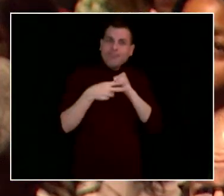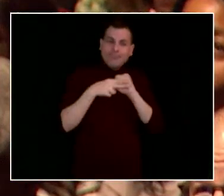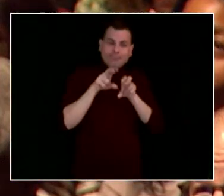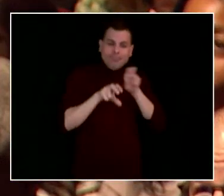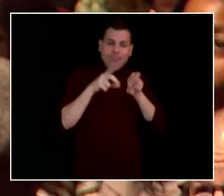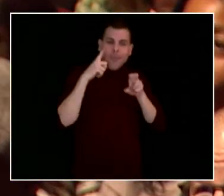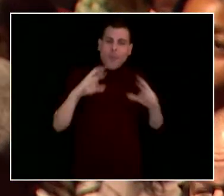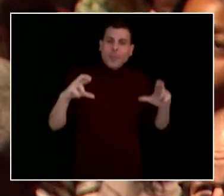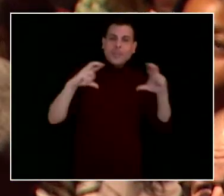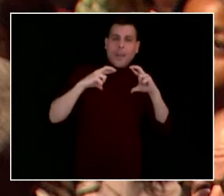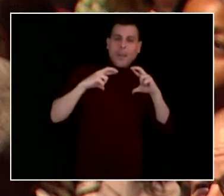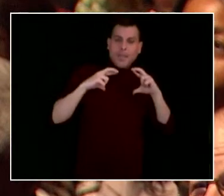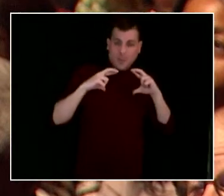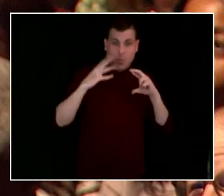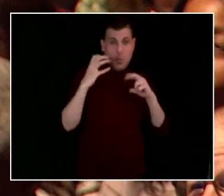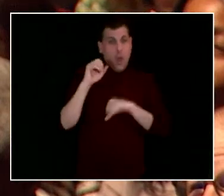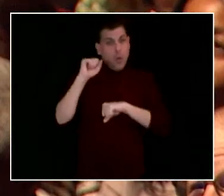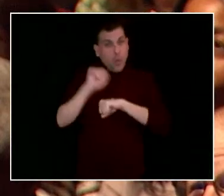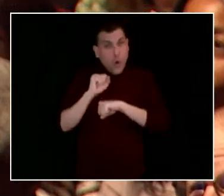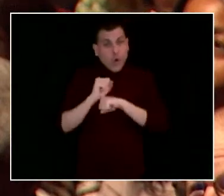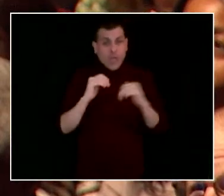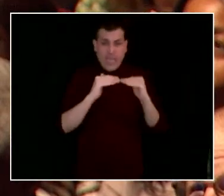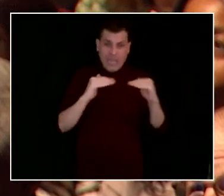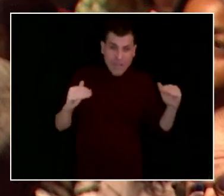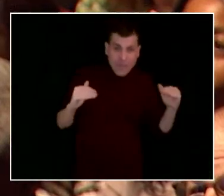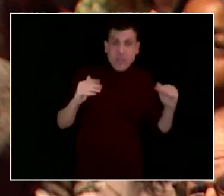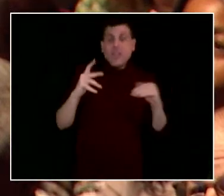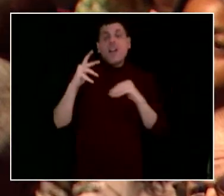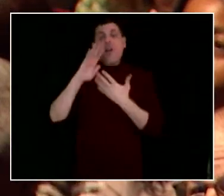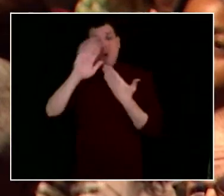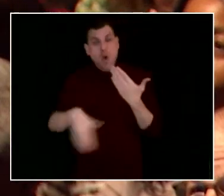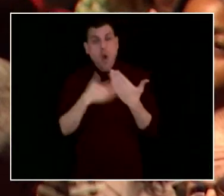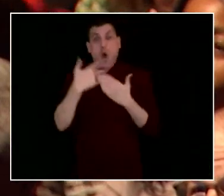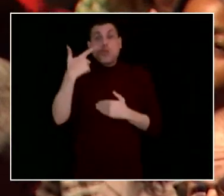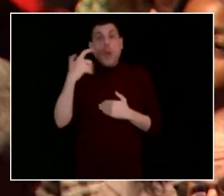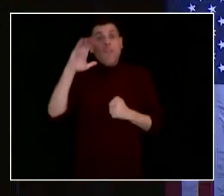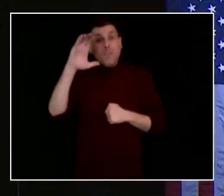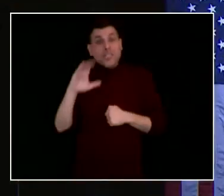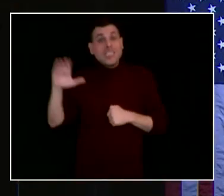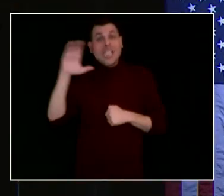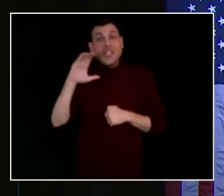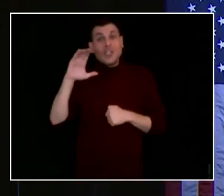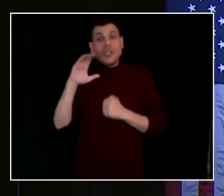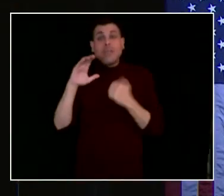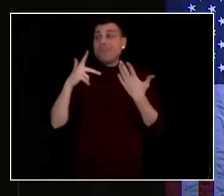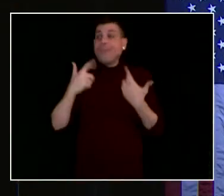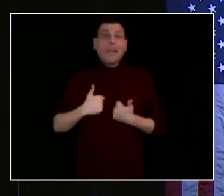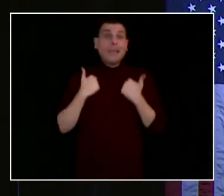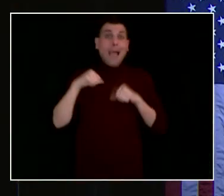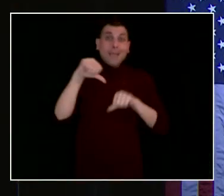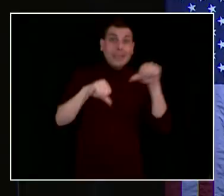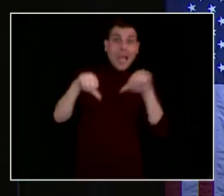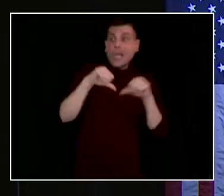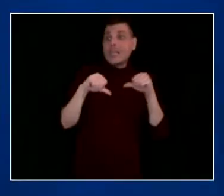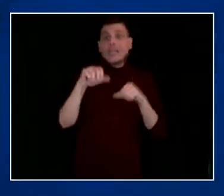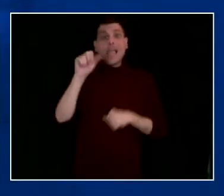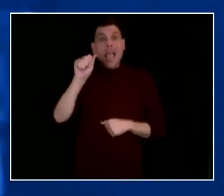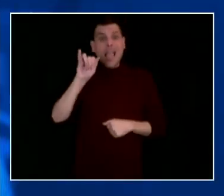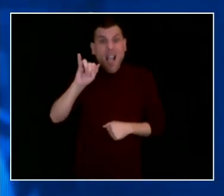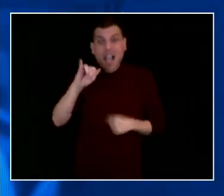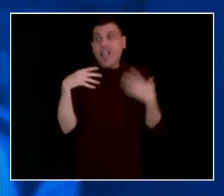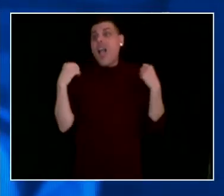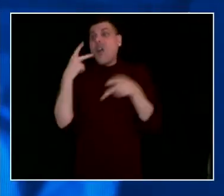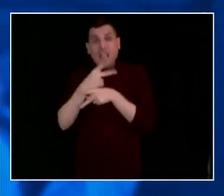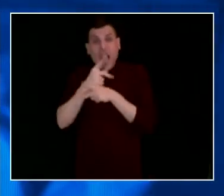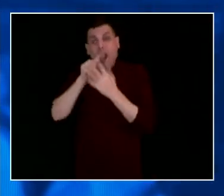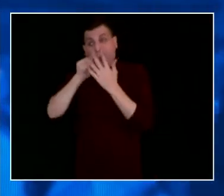and bolstering 21st century industries like life science, healthcare, and artificial intelligence, our economy